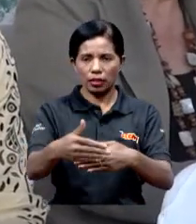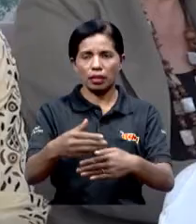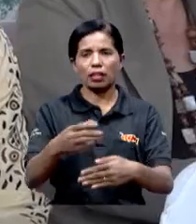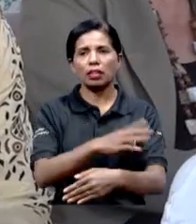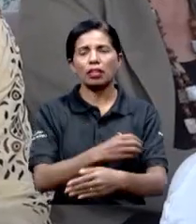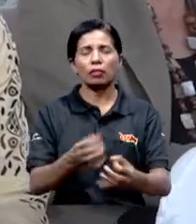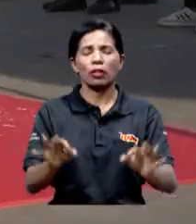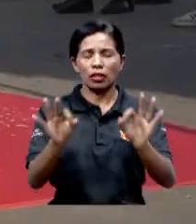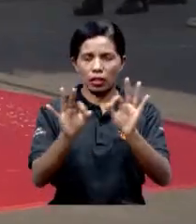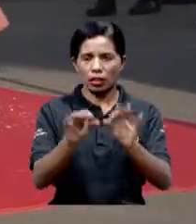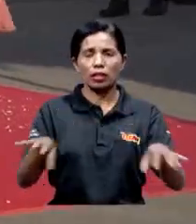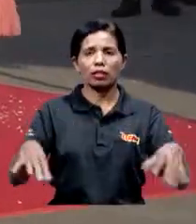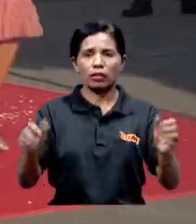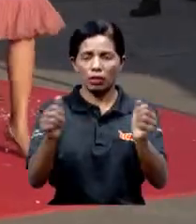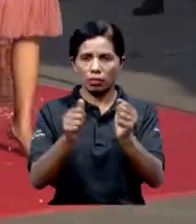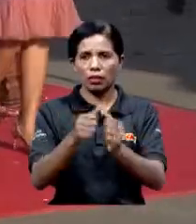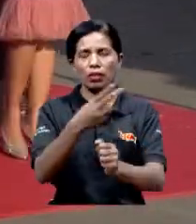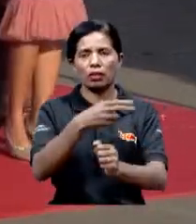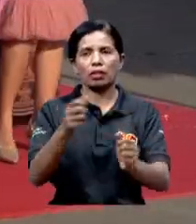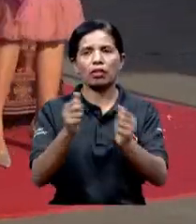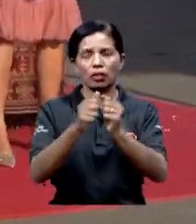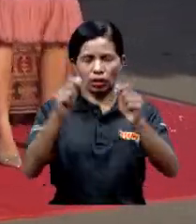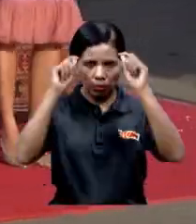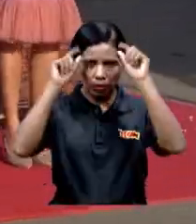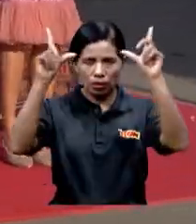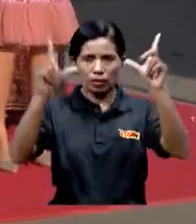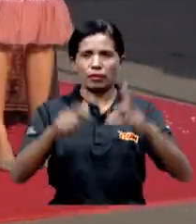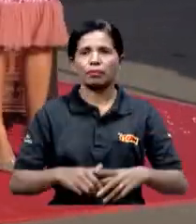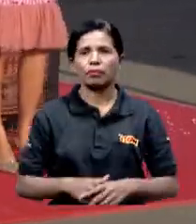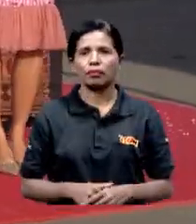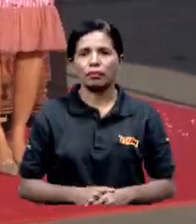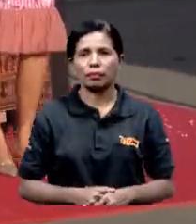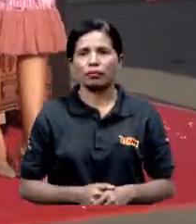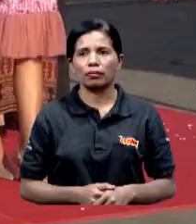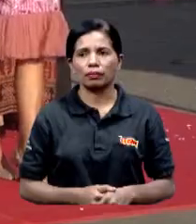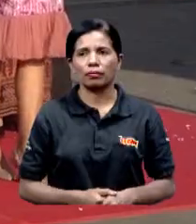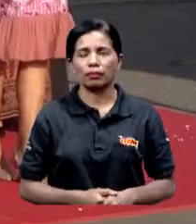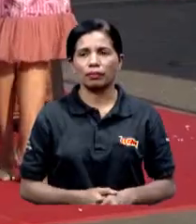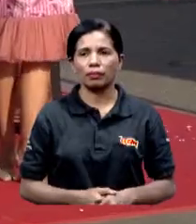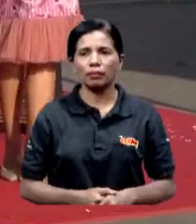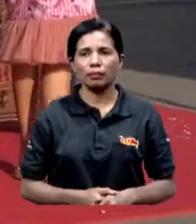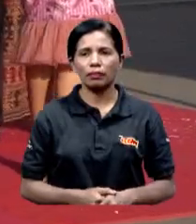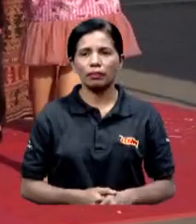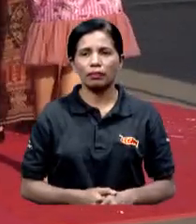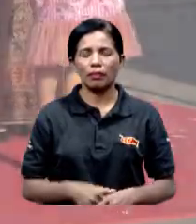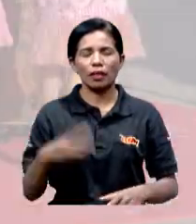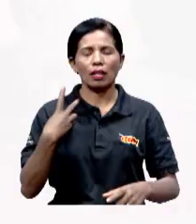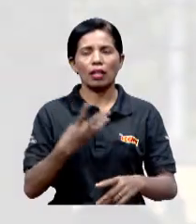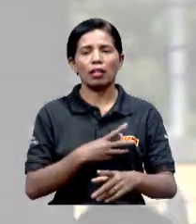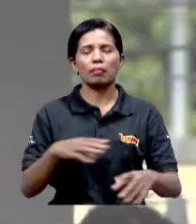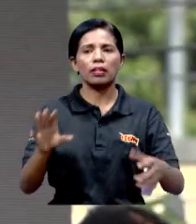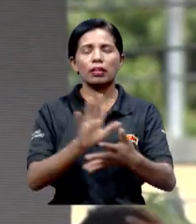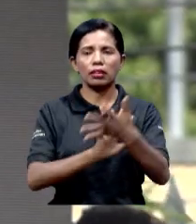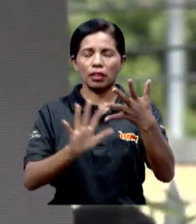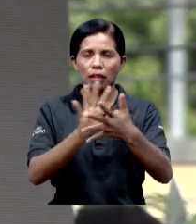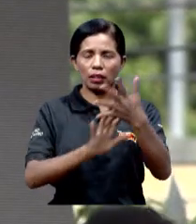em lutar laço amizade entre Indonésia e Timor-Leste. This festival is meant to celebrate Indonesia